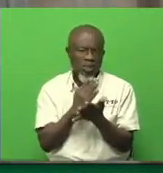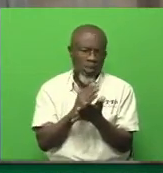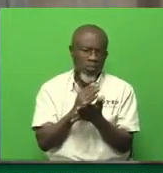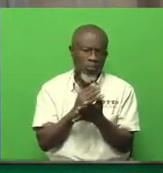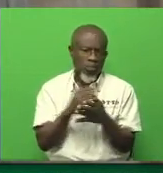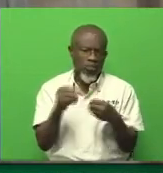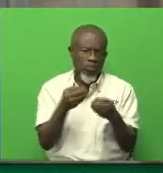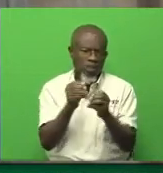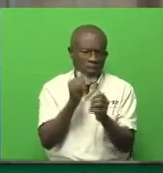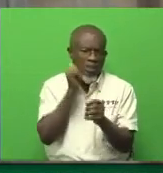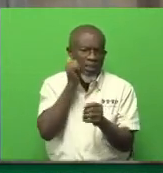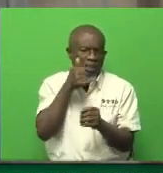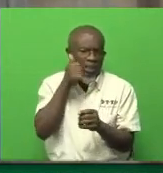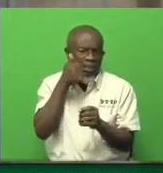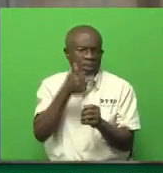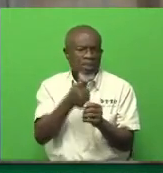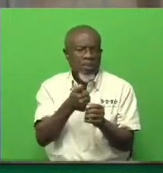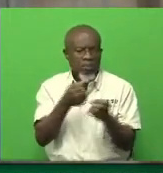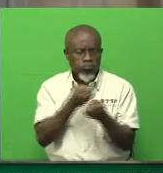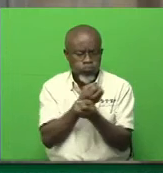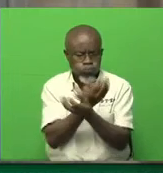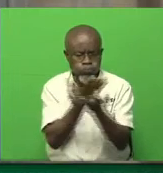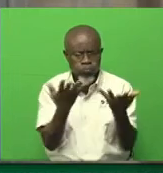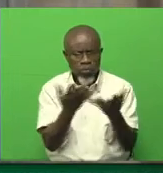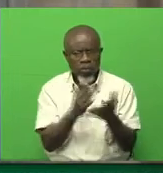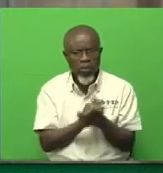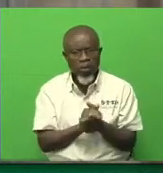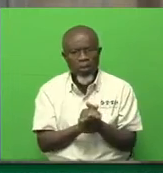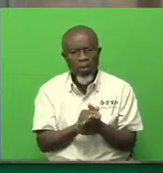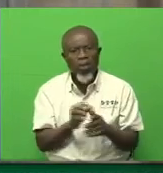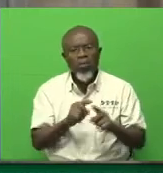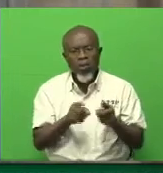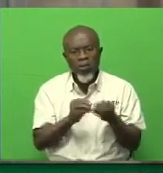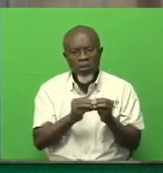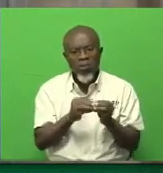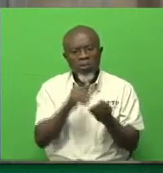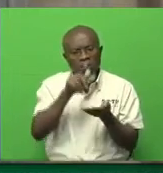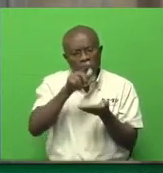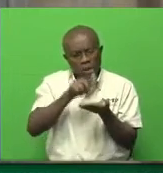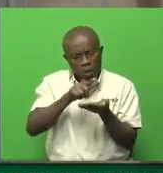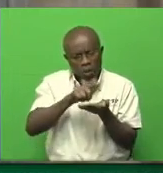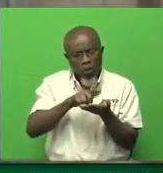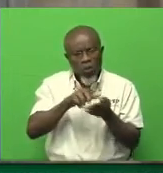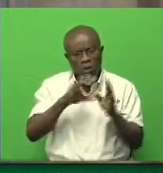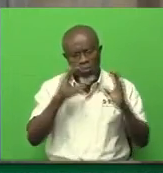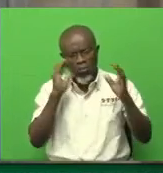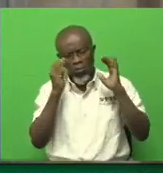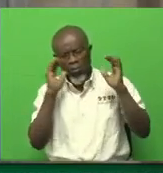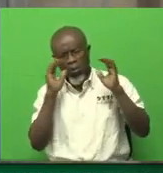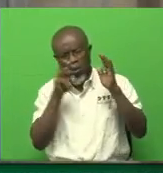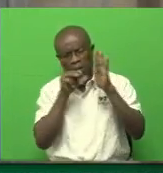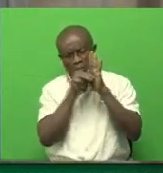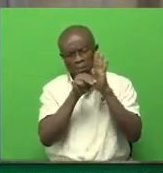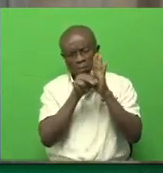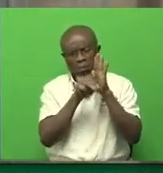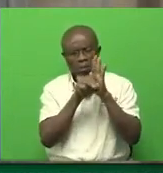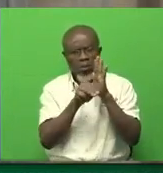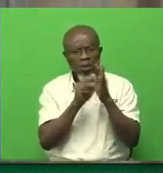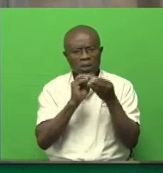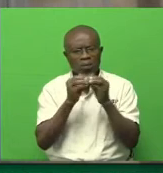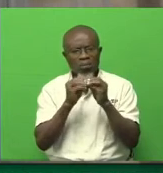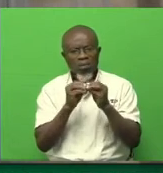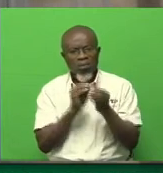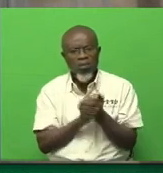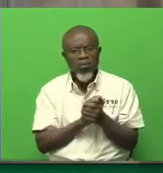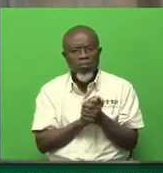well the numbers are low if compared to the murder tally should be told this Administration is